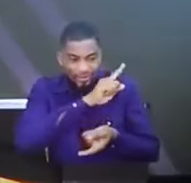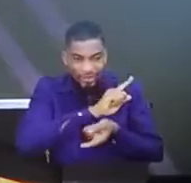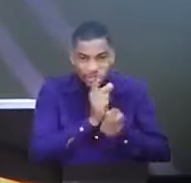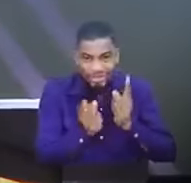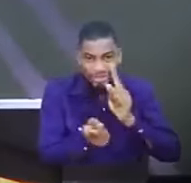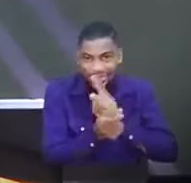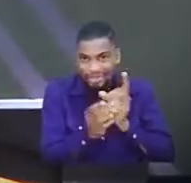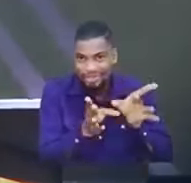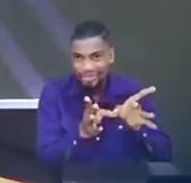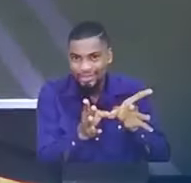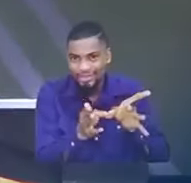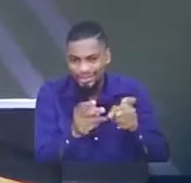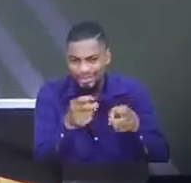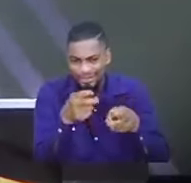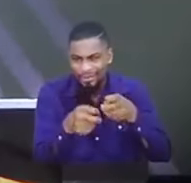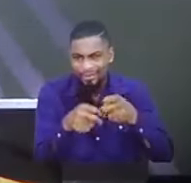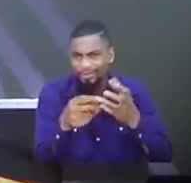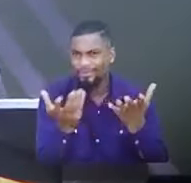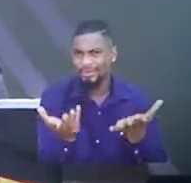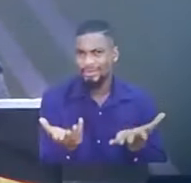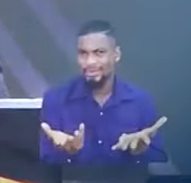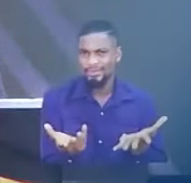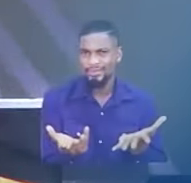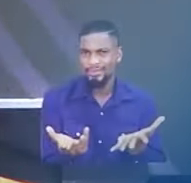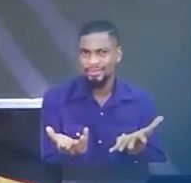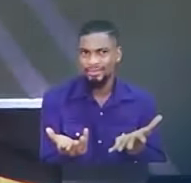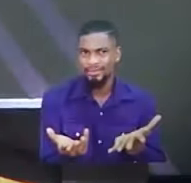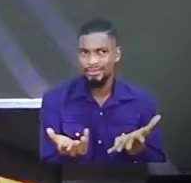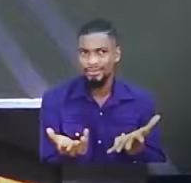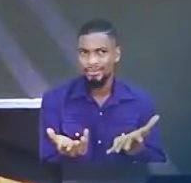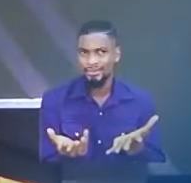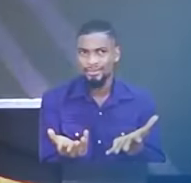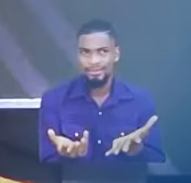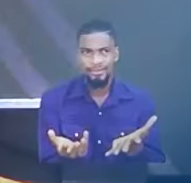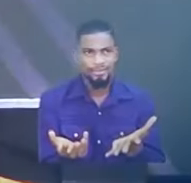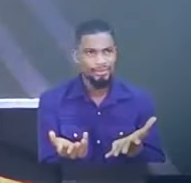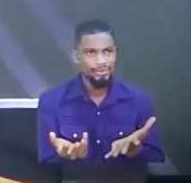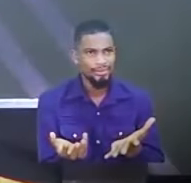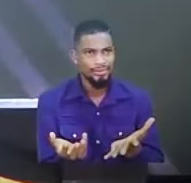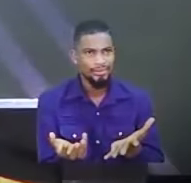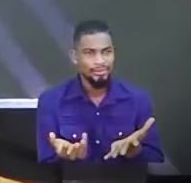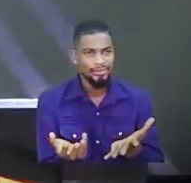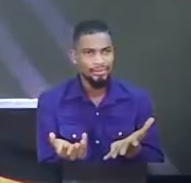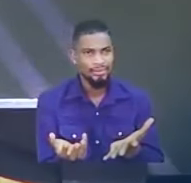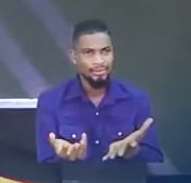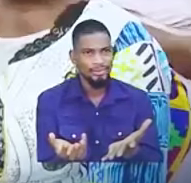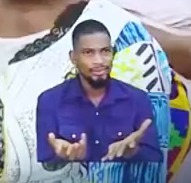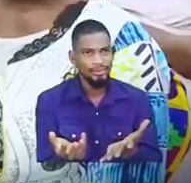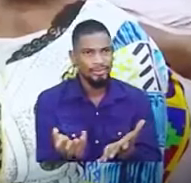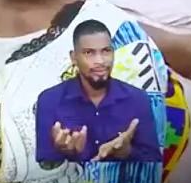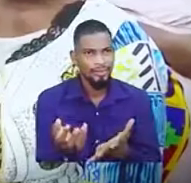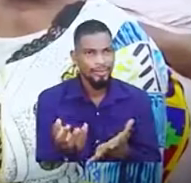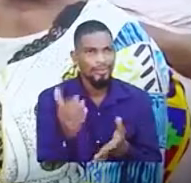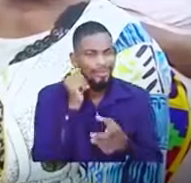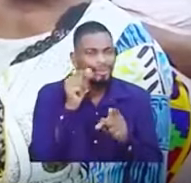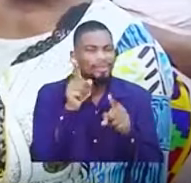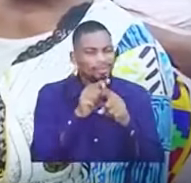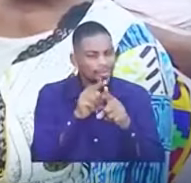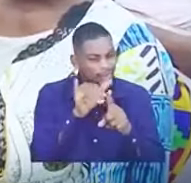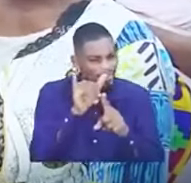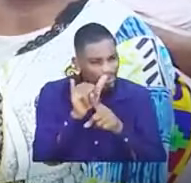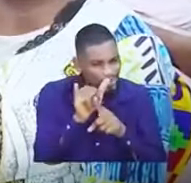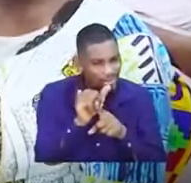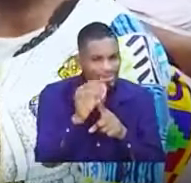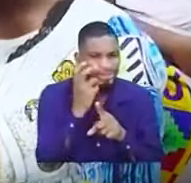is going on now? But the lady will still speak.